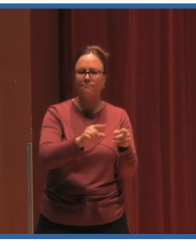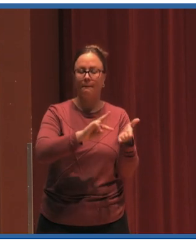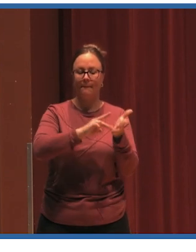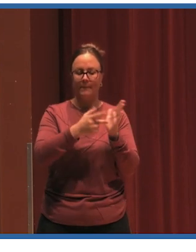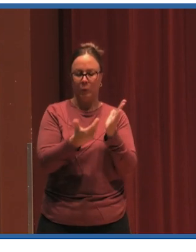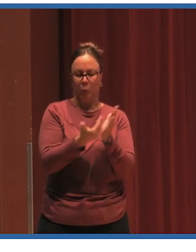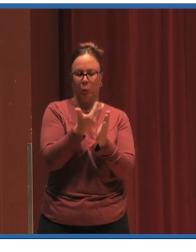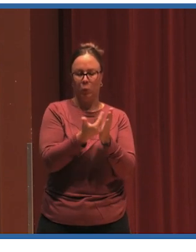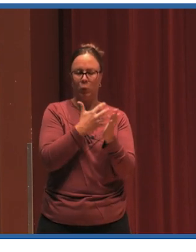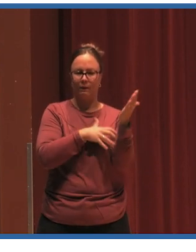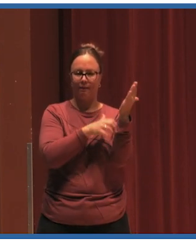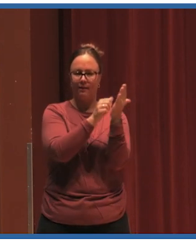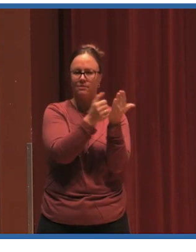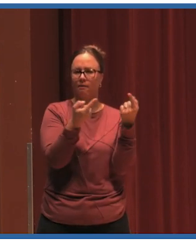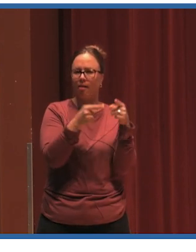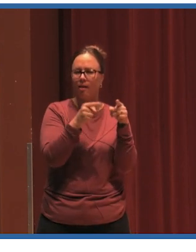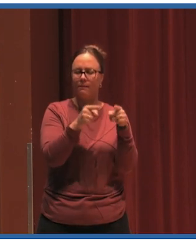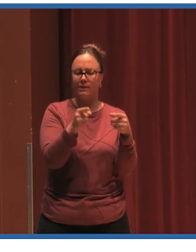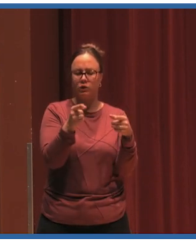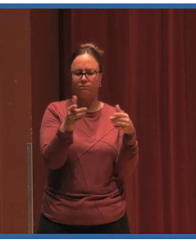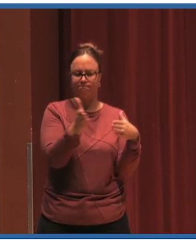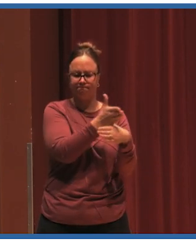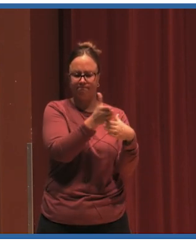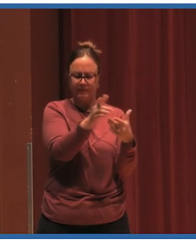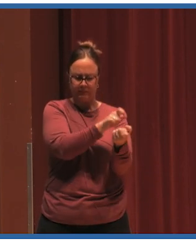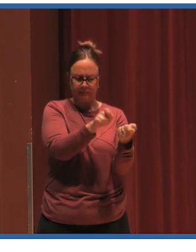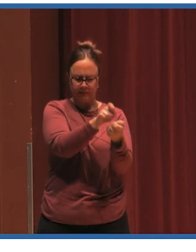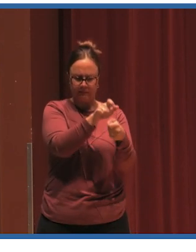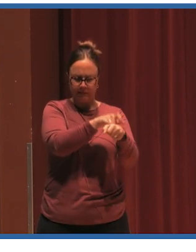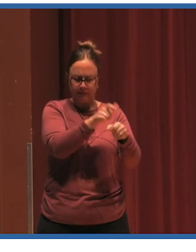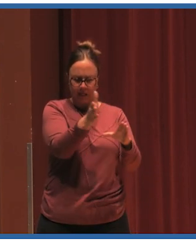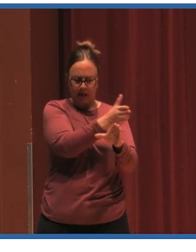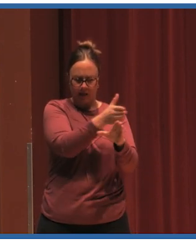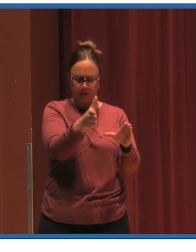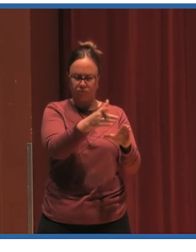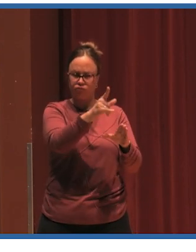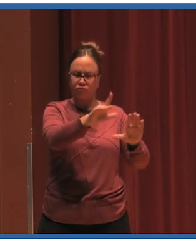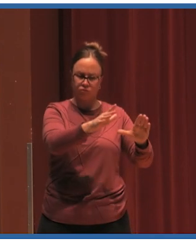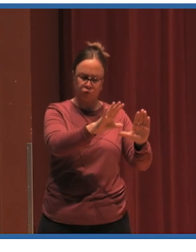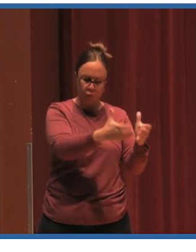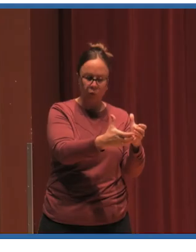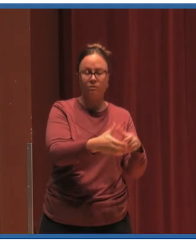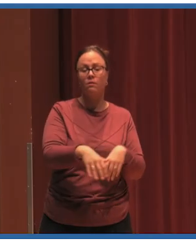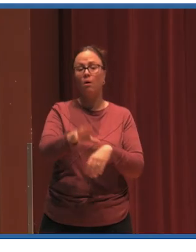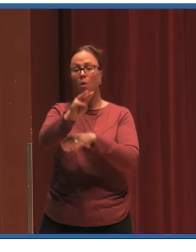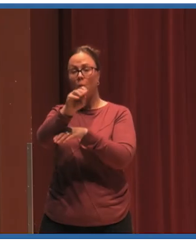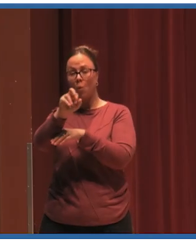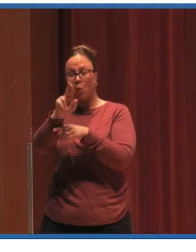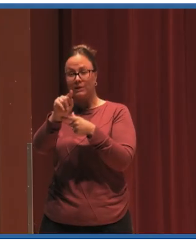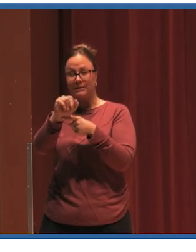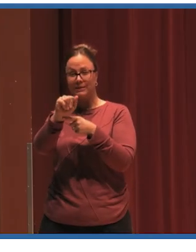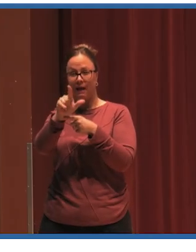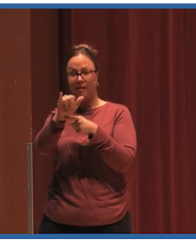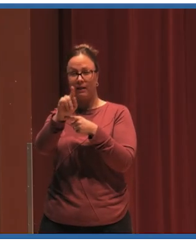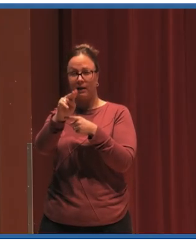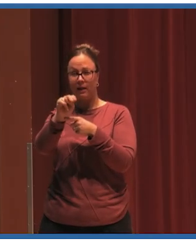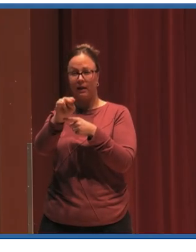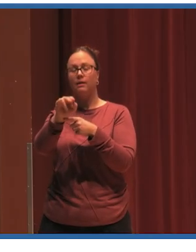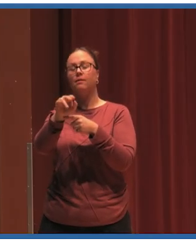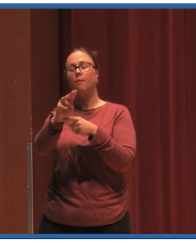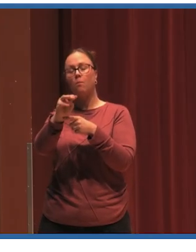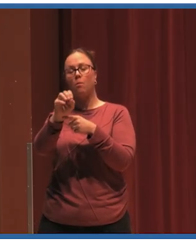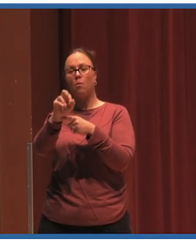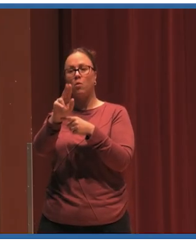cancer occurring during a specified time period in a population. When we talk about mortality, that's the number of deaths from cancer that occur